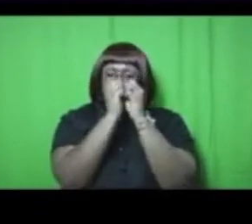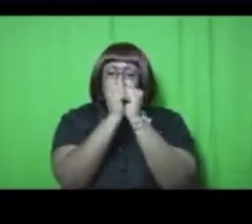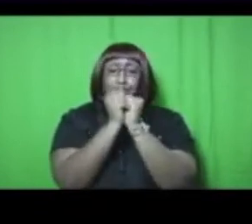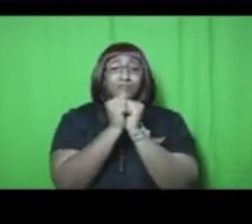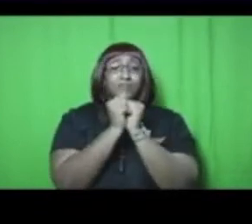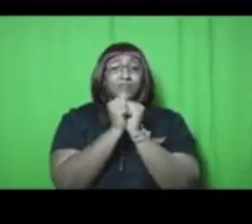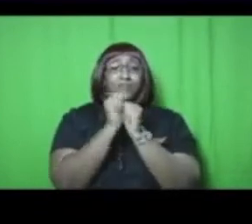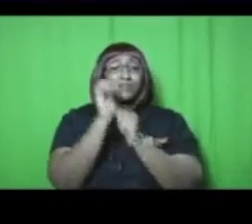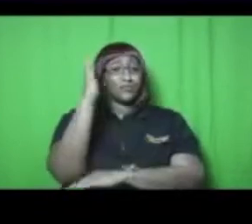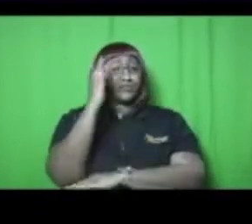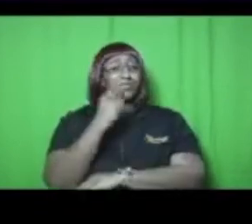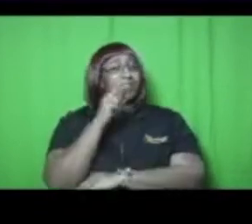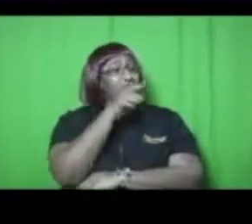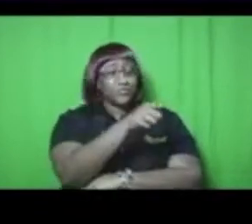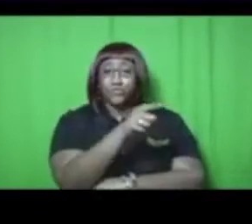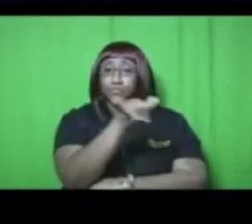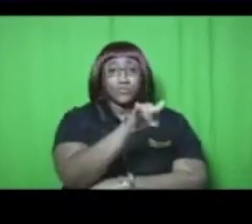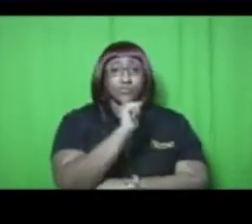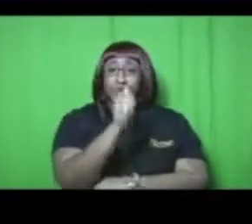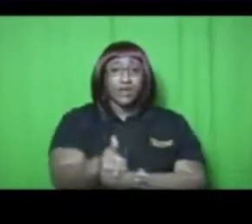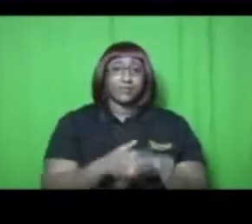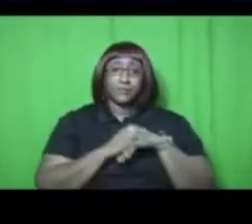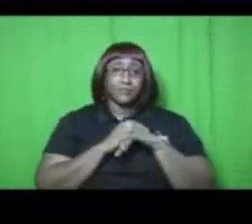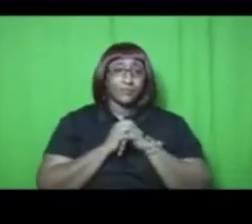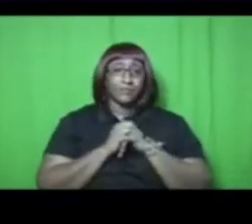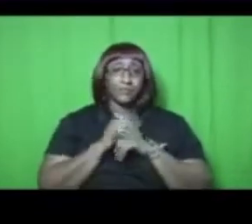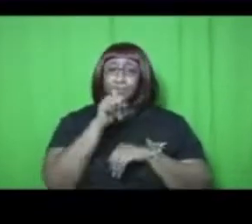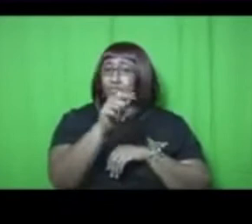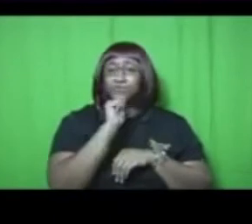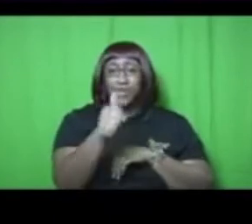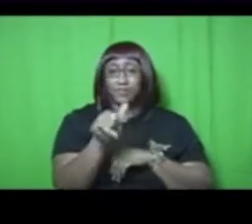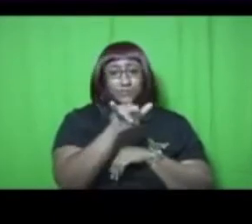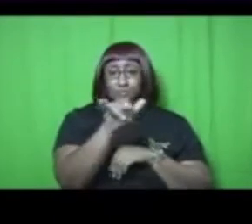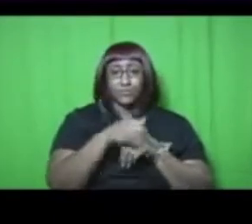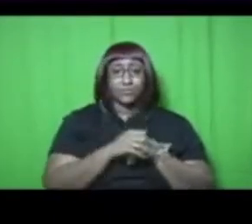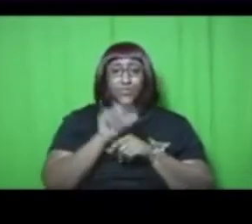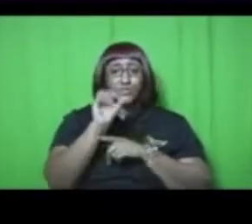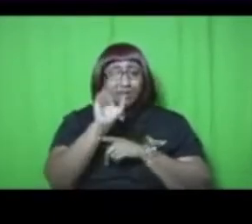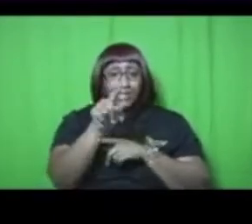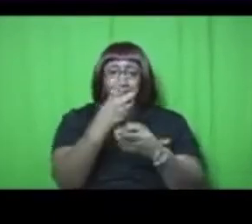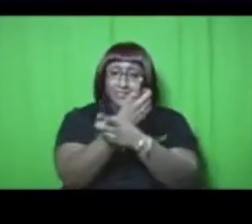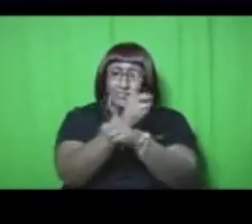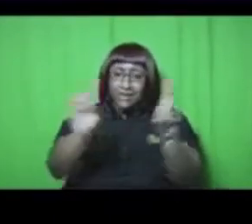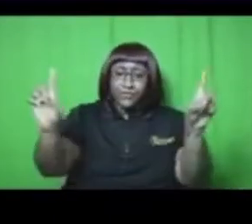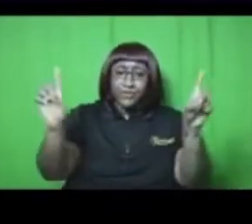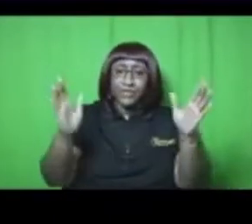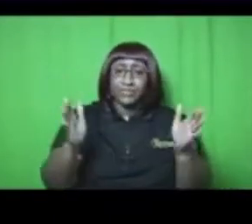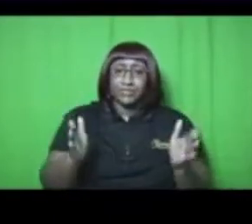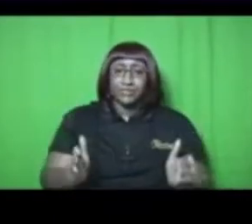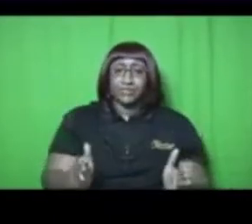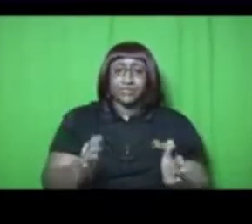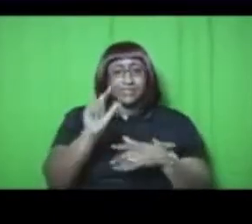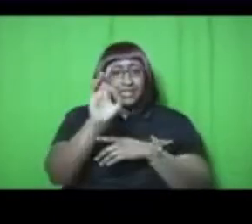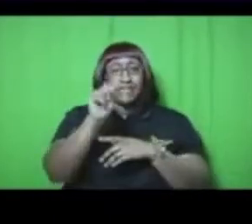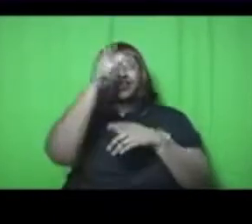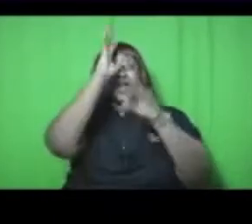The bush said, you ain't either. Yeah. You ain't either. Your gift of deliverance, that gift